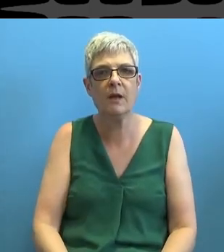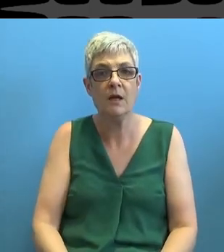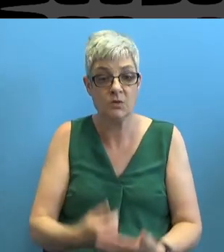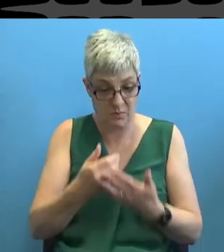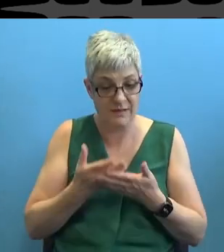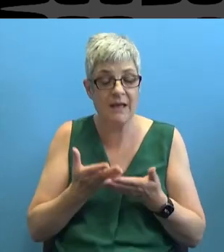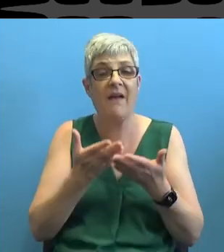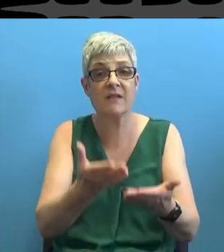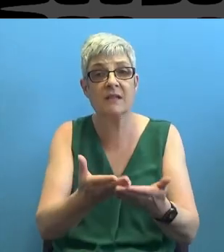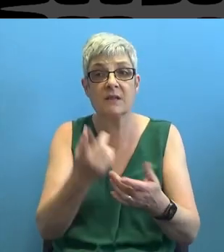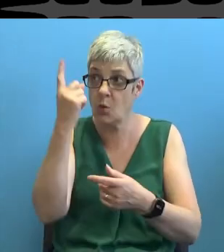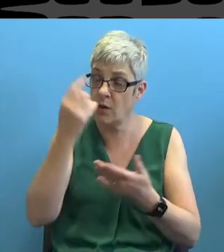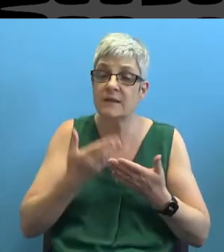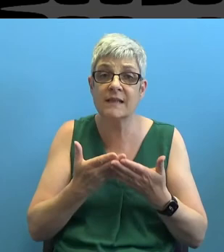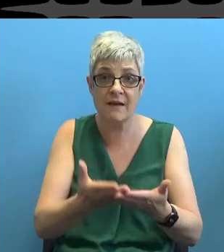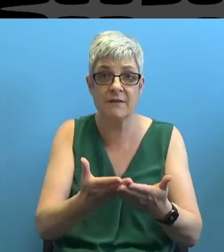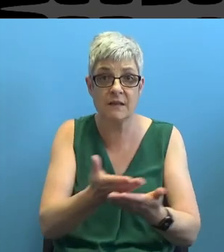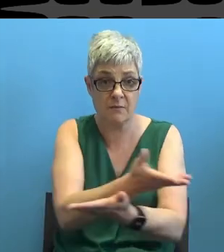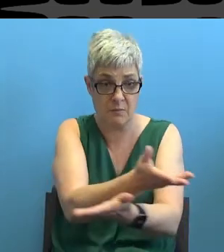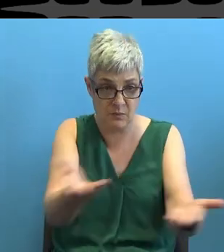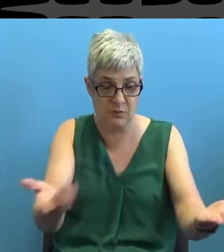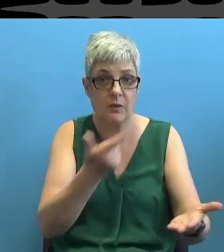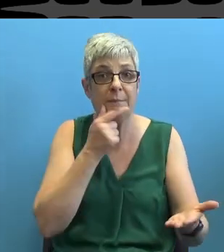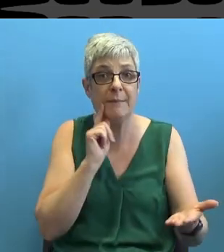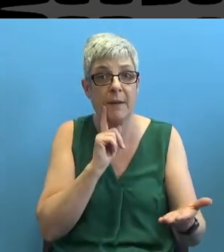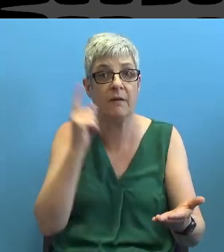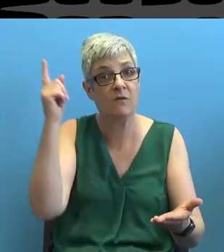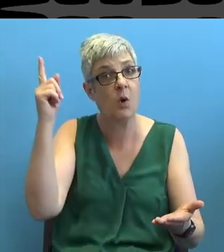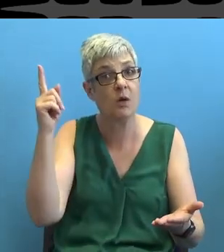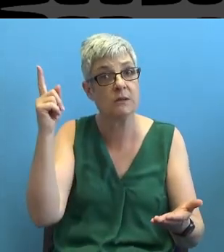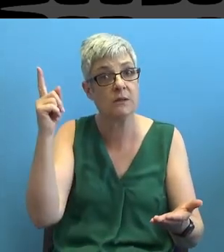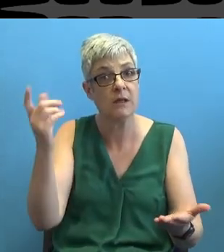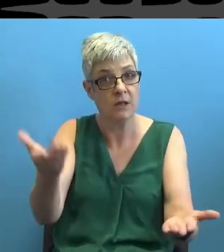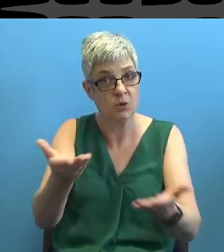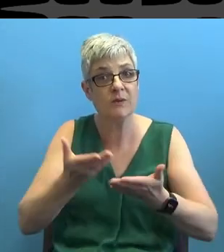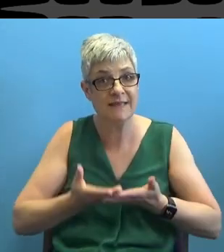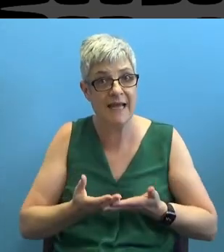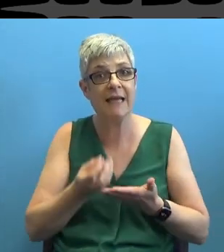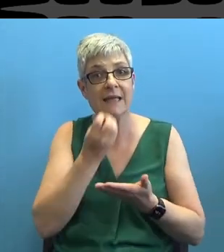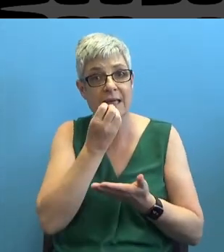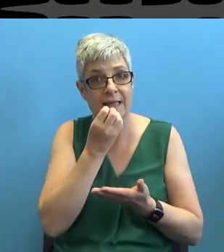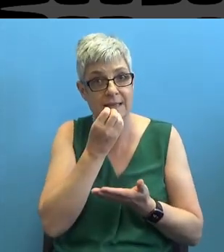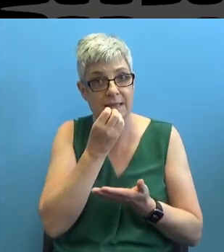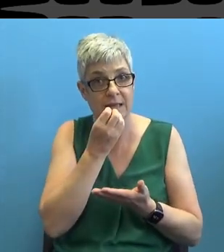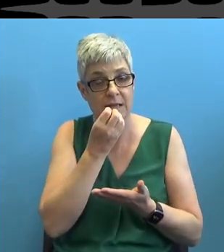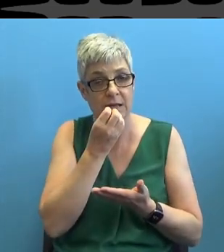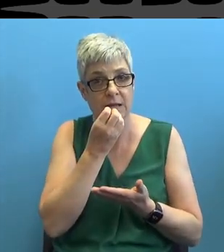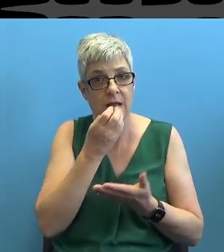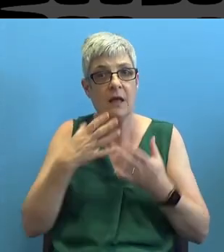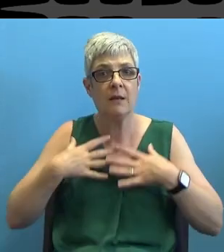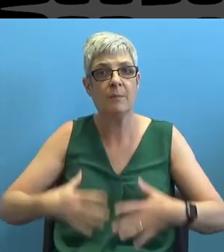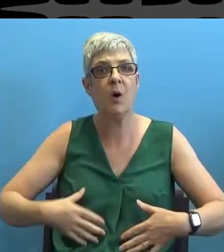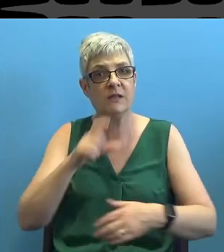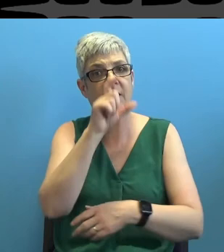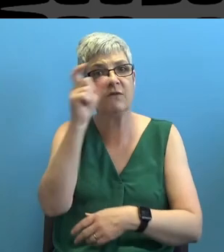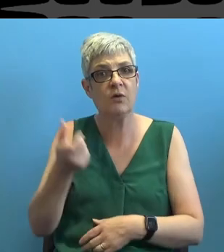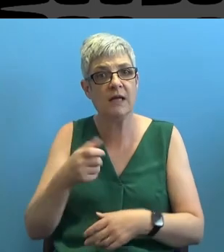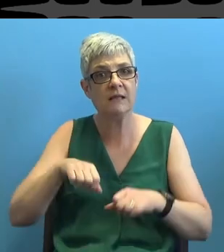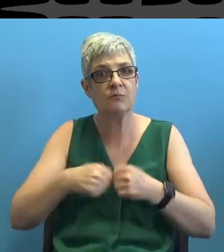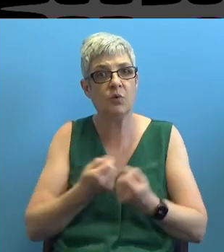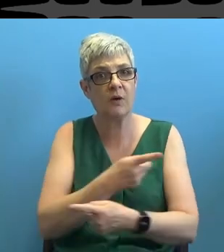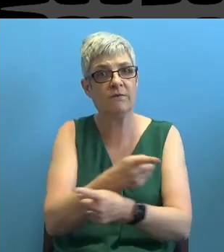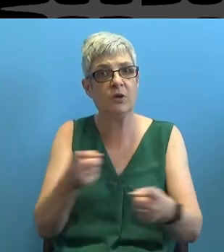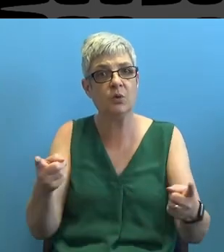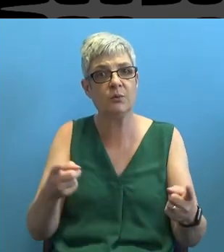These then are the gifts of God for the people of God. Take and eat the body of Christ, which was broken for